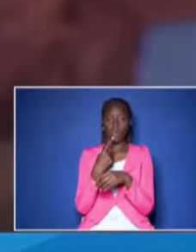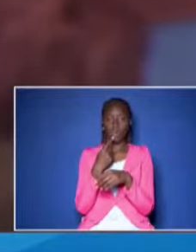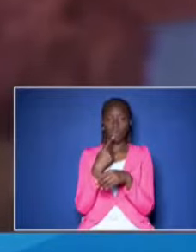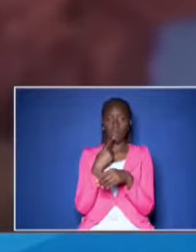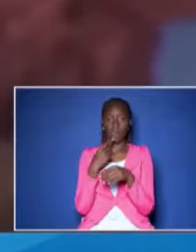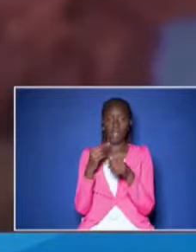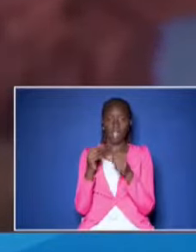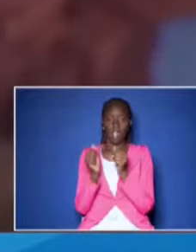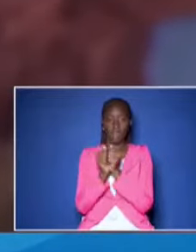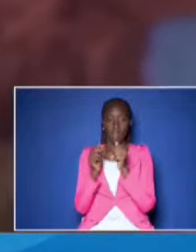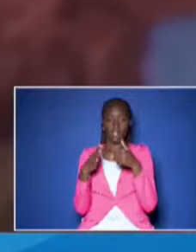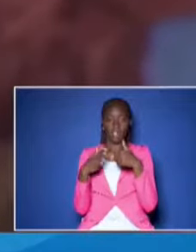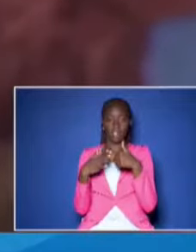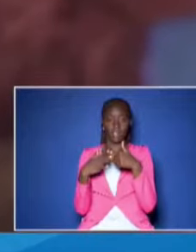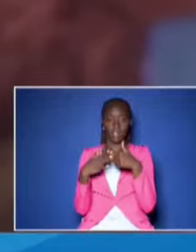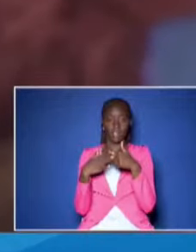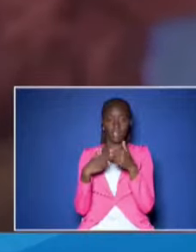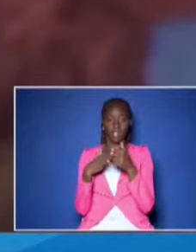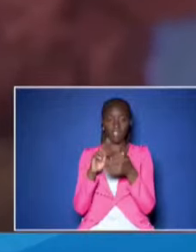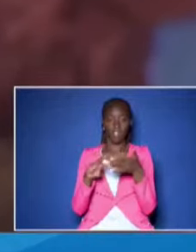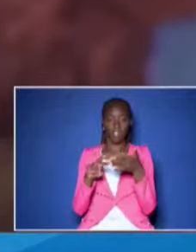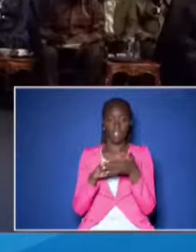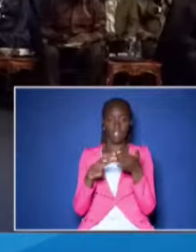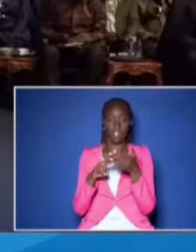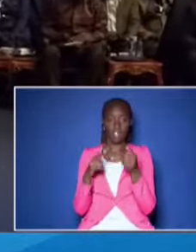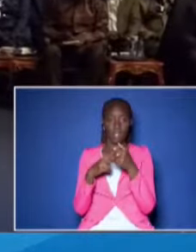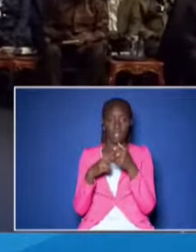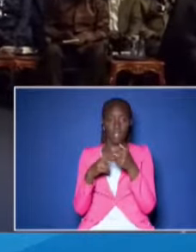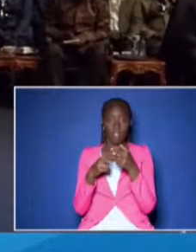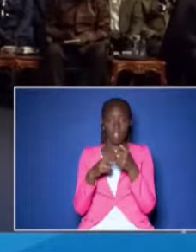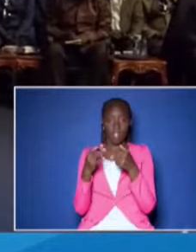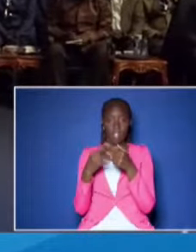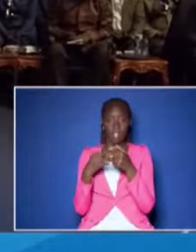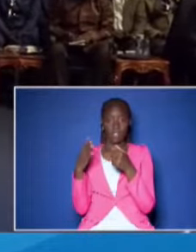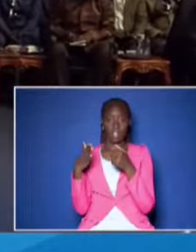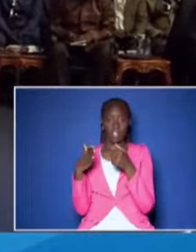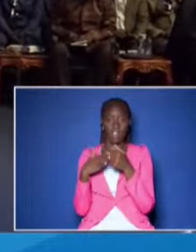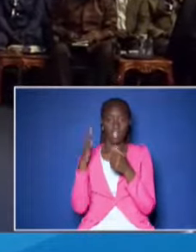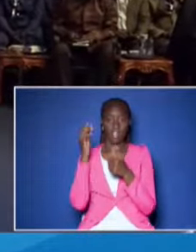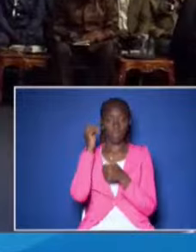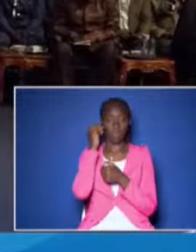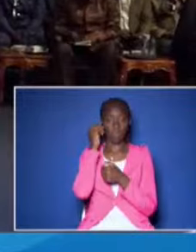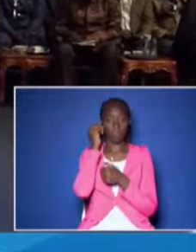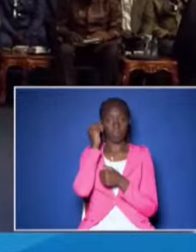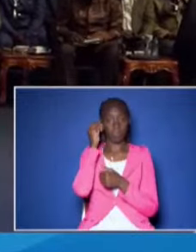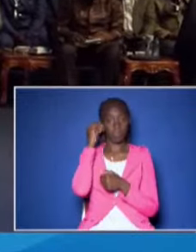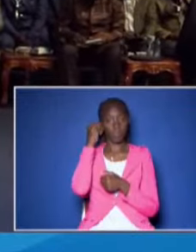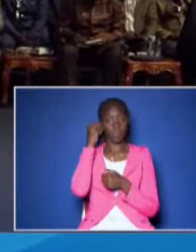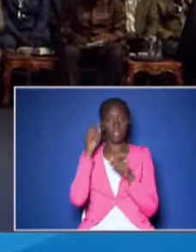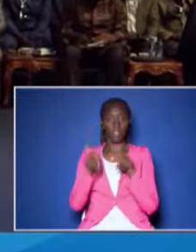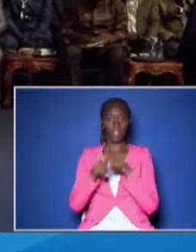7 8 verse 9